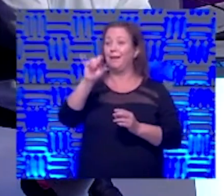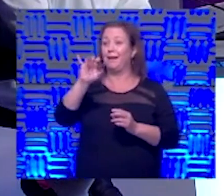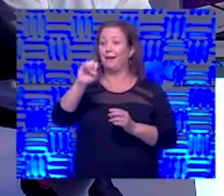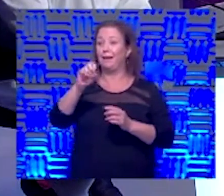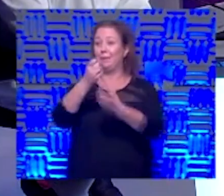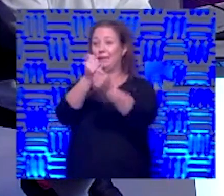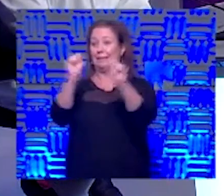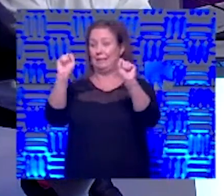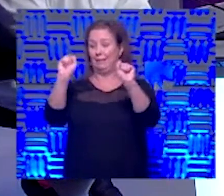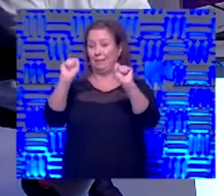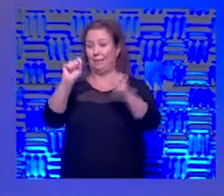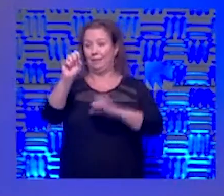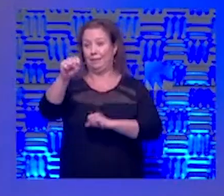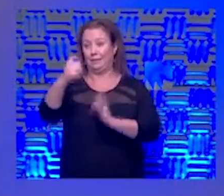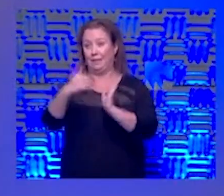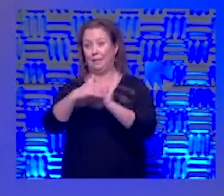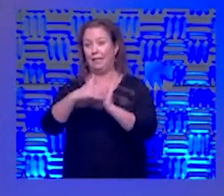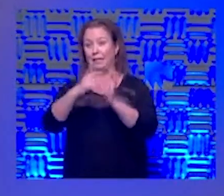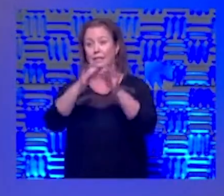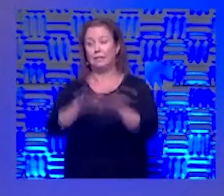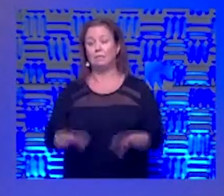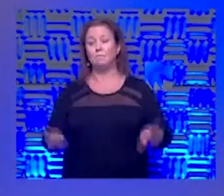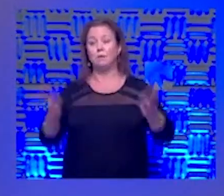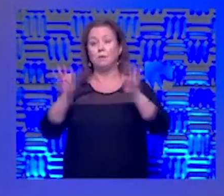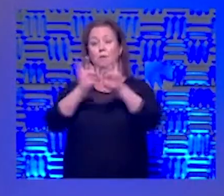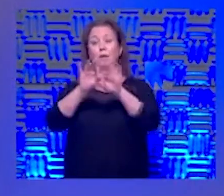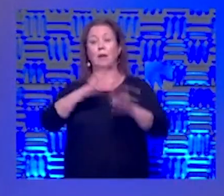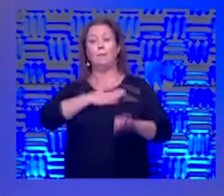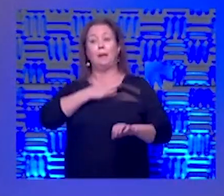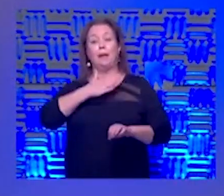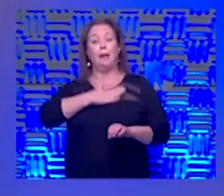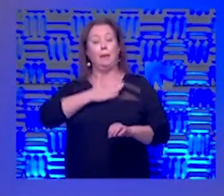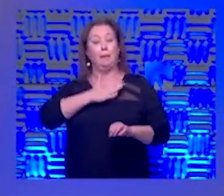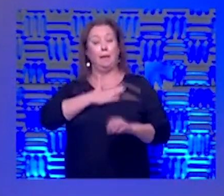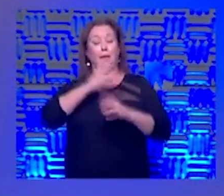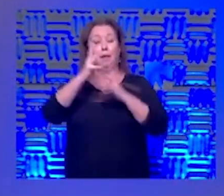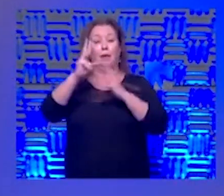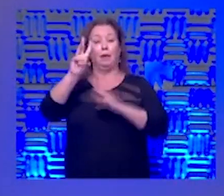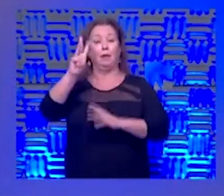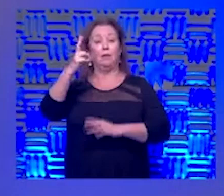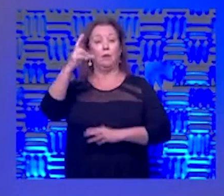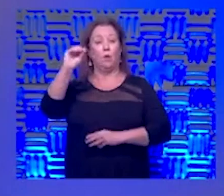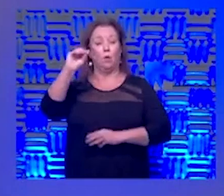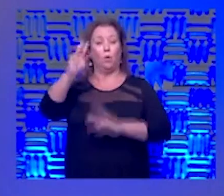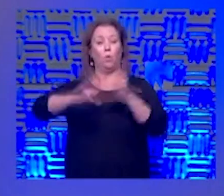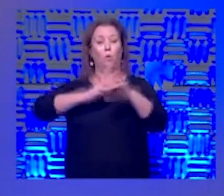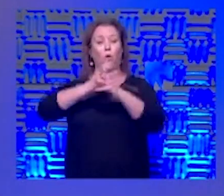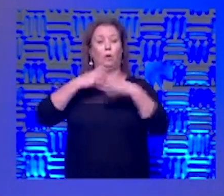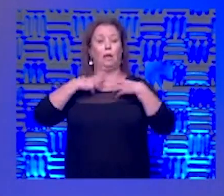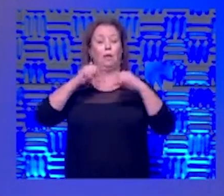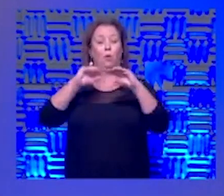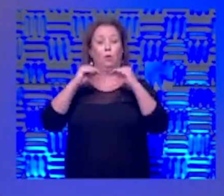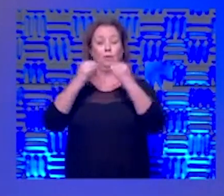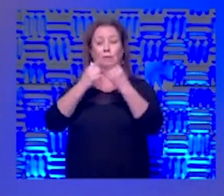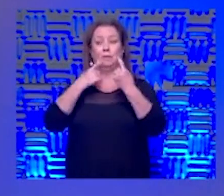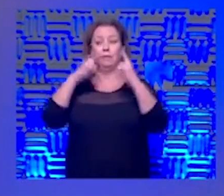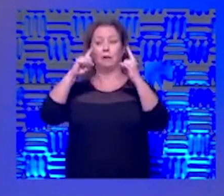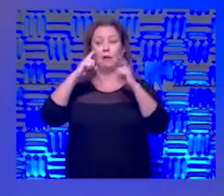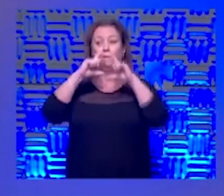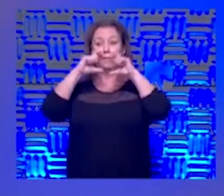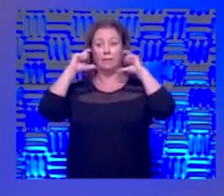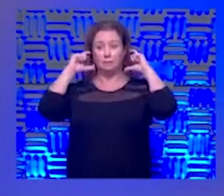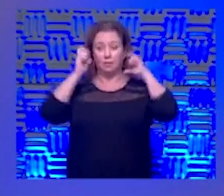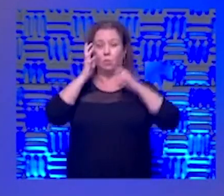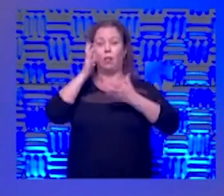safe out there now. Again, I think it's important. I'm glad and I'm happy that the World Health Organization has now come out and said that, face masks